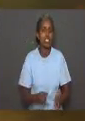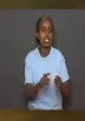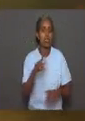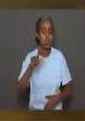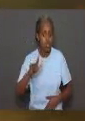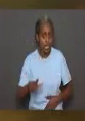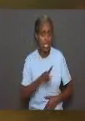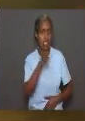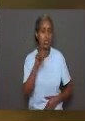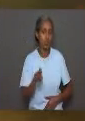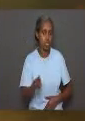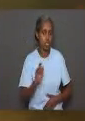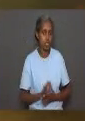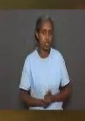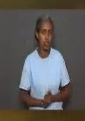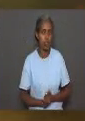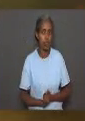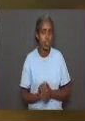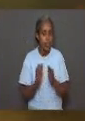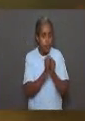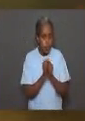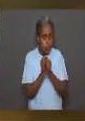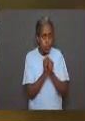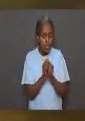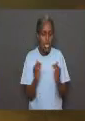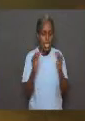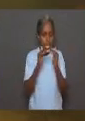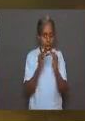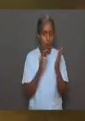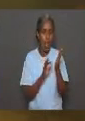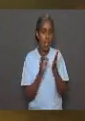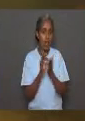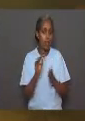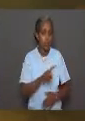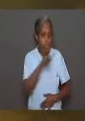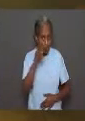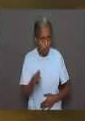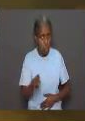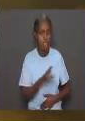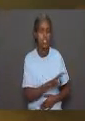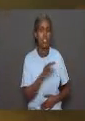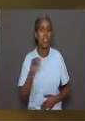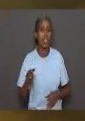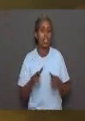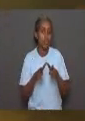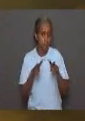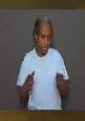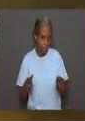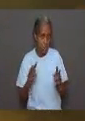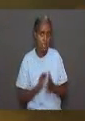linear equations with an equal number of equations and